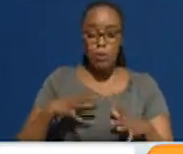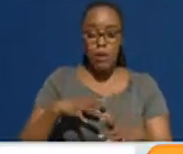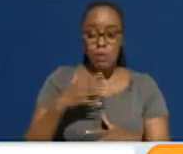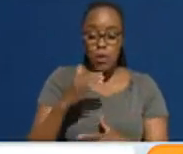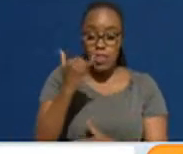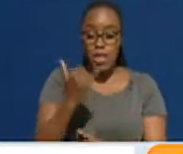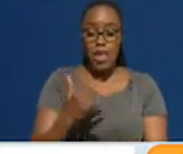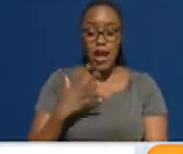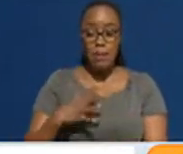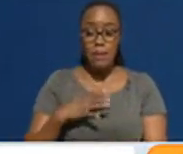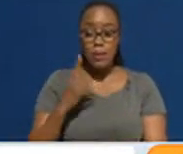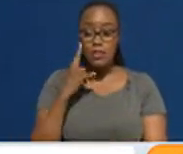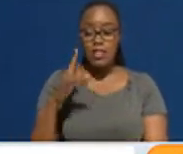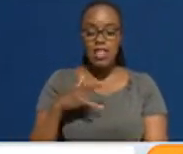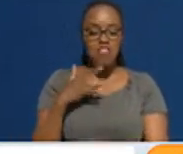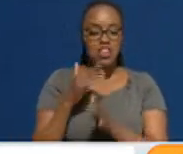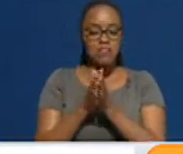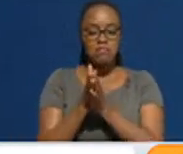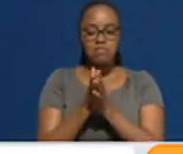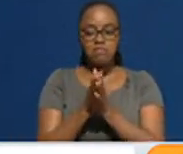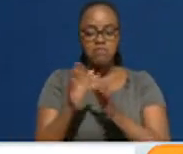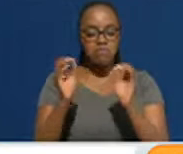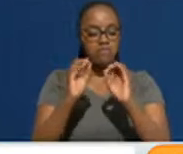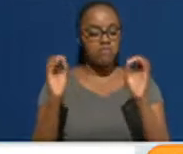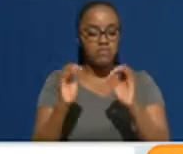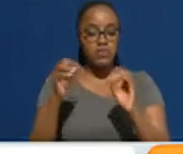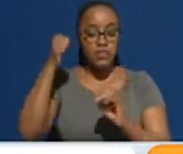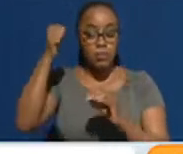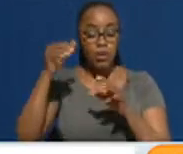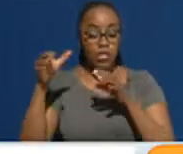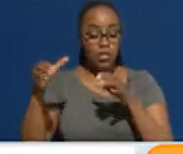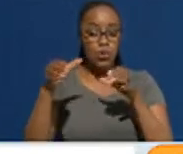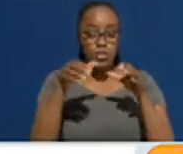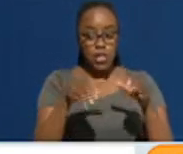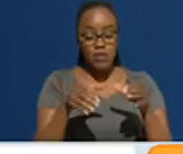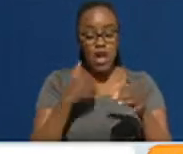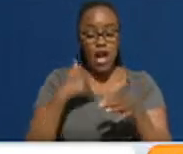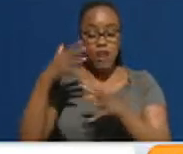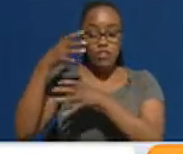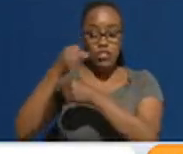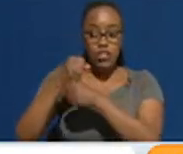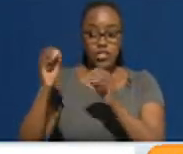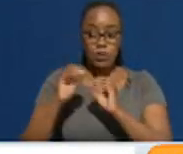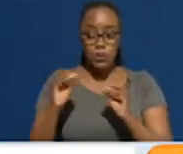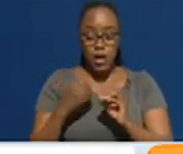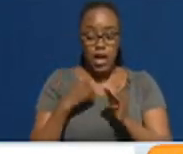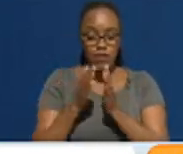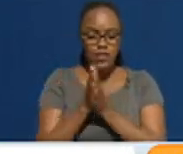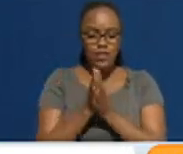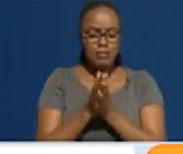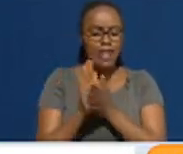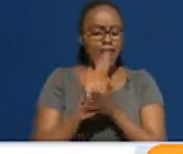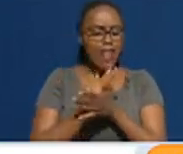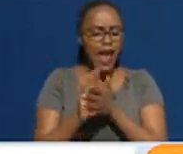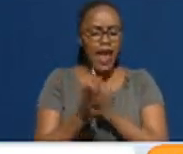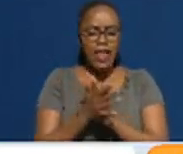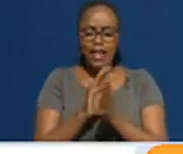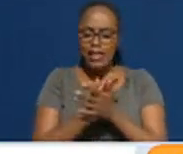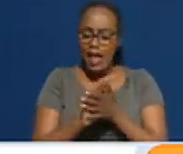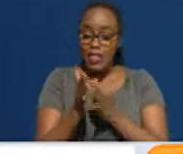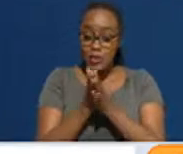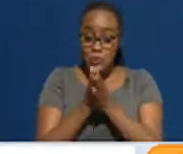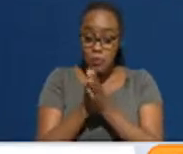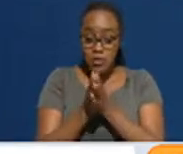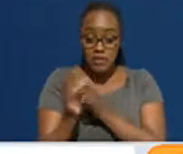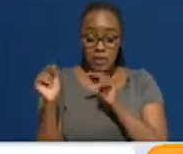the young people, that there's no longer inspiration in our political system. There's a lack of trust, there's no inspiration, there's nothing that motivated people to